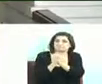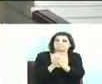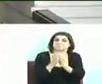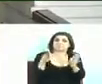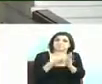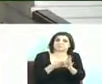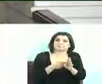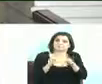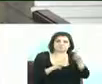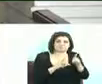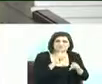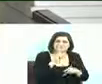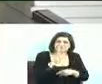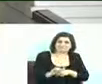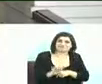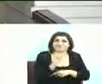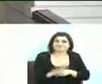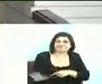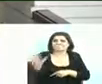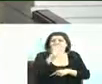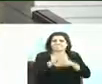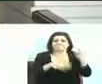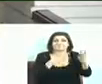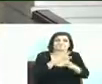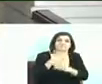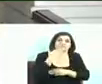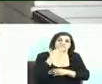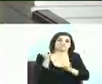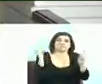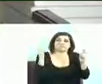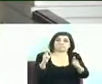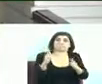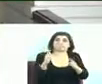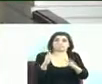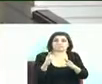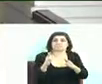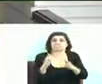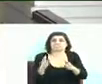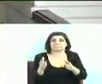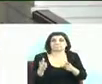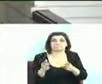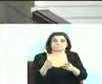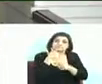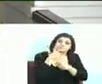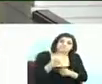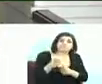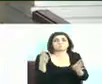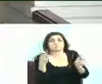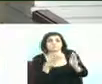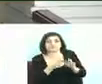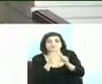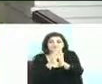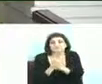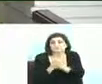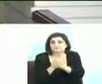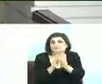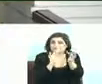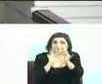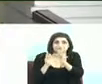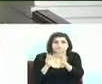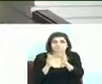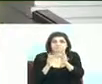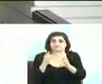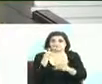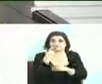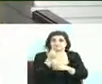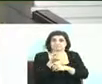joined by people literally around the world. We thank everybody who has been watching us and joining us and worshiping with us online over the